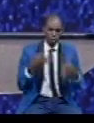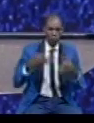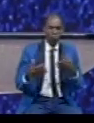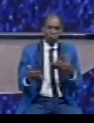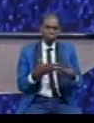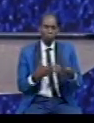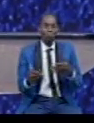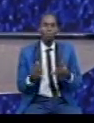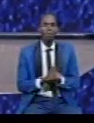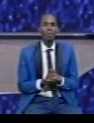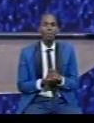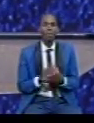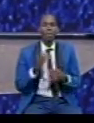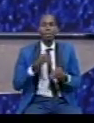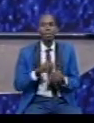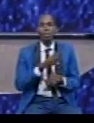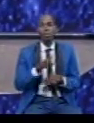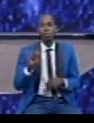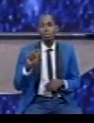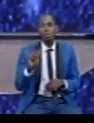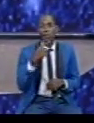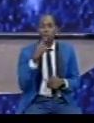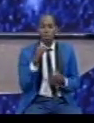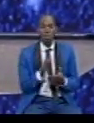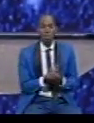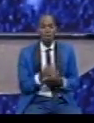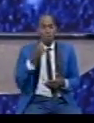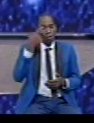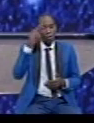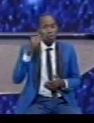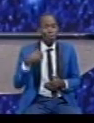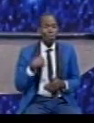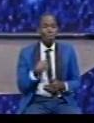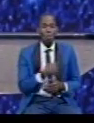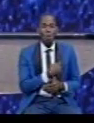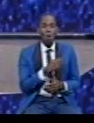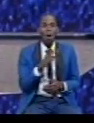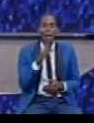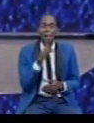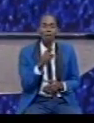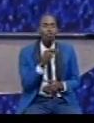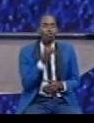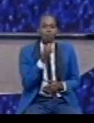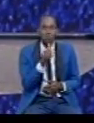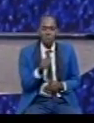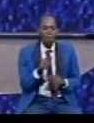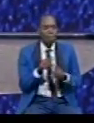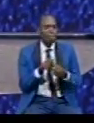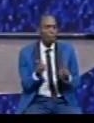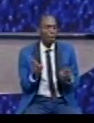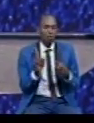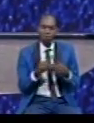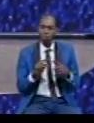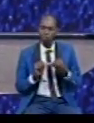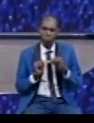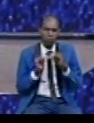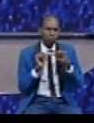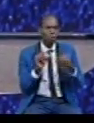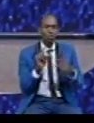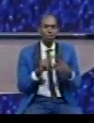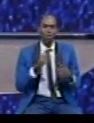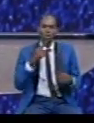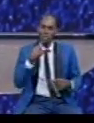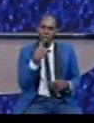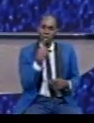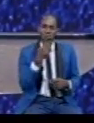in verse 20 it says, for we cannot but speak the things which we have seen and